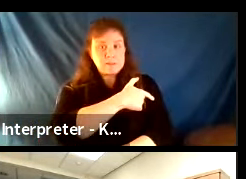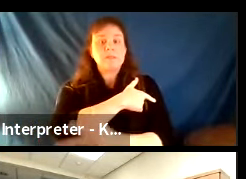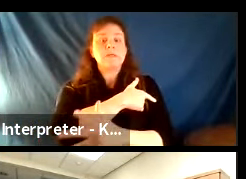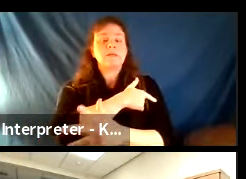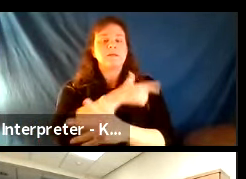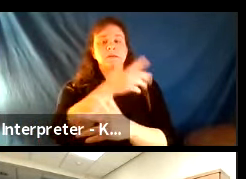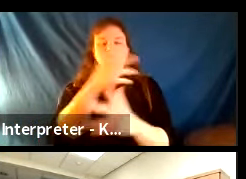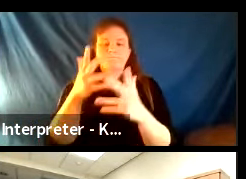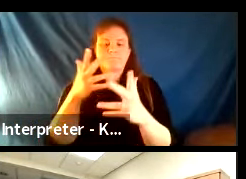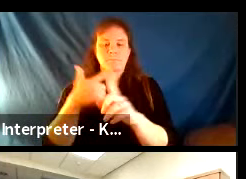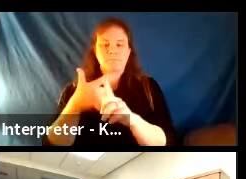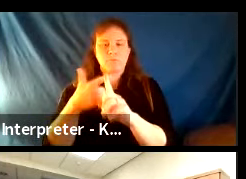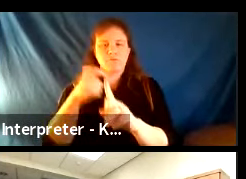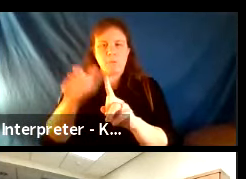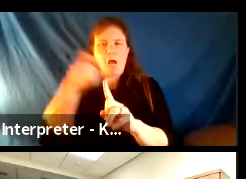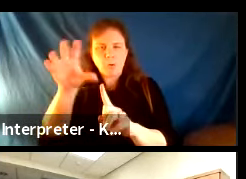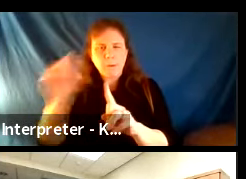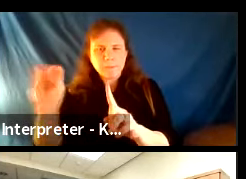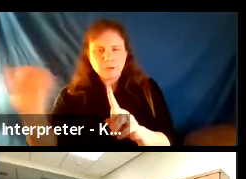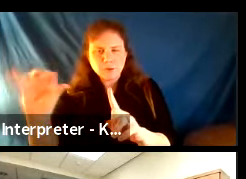follow. So